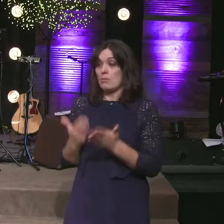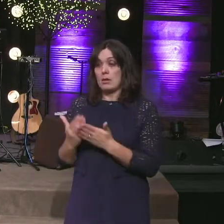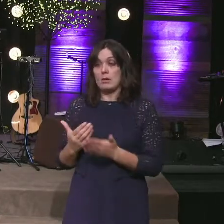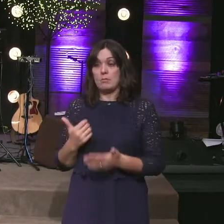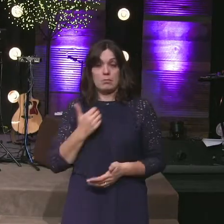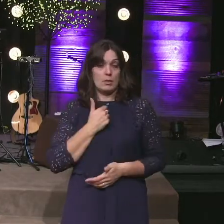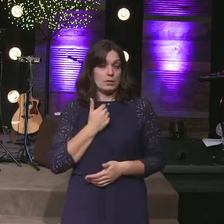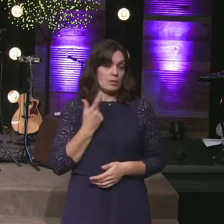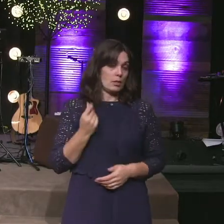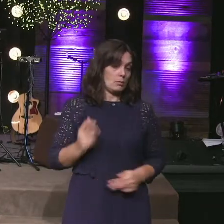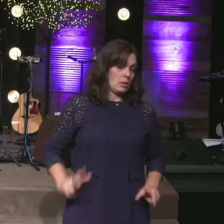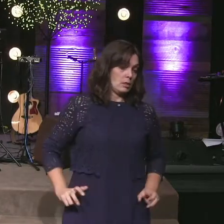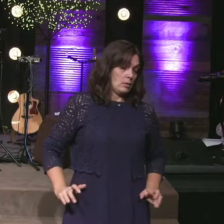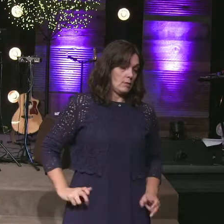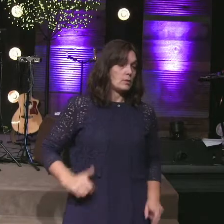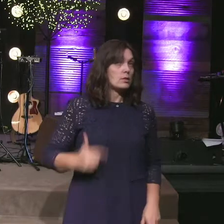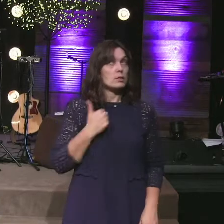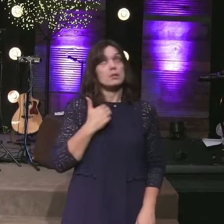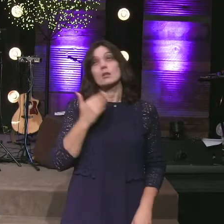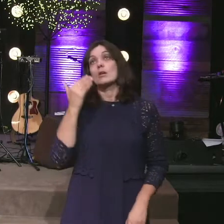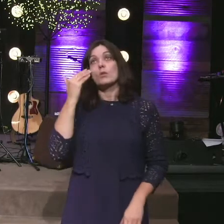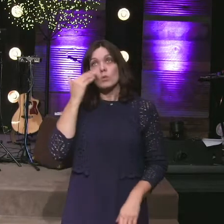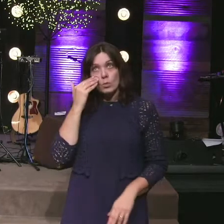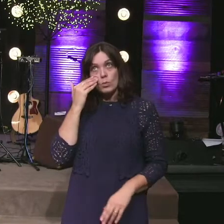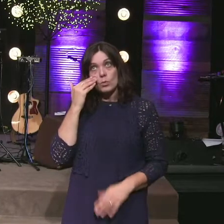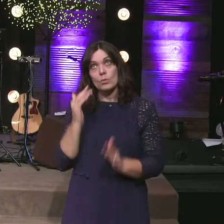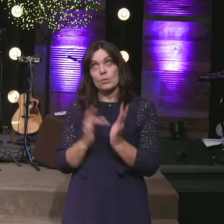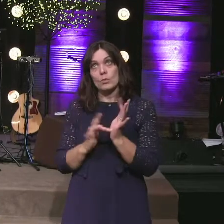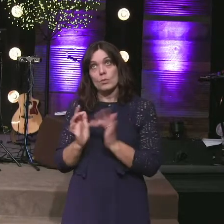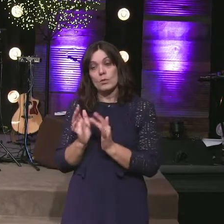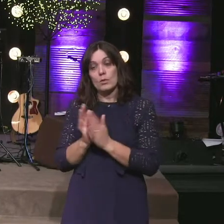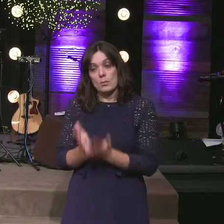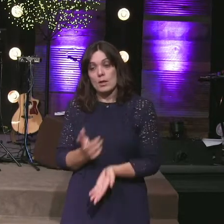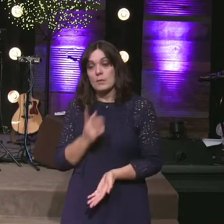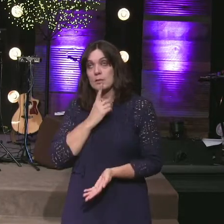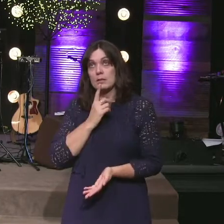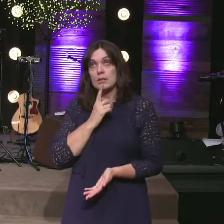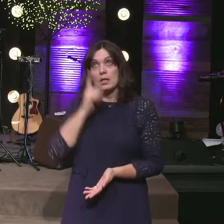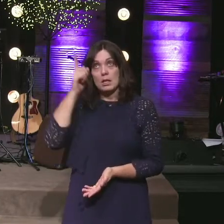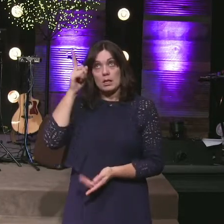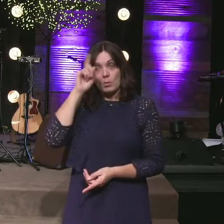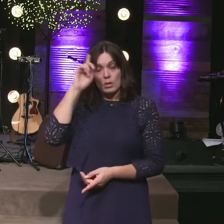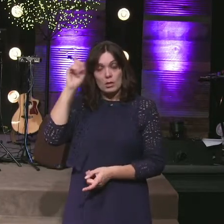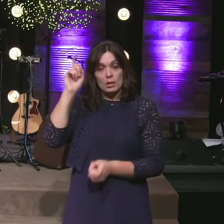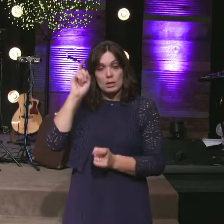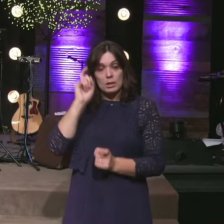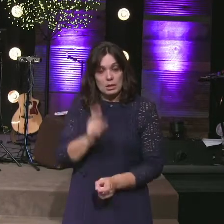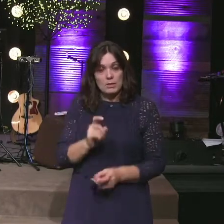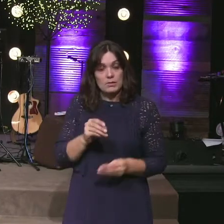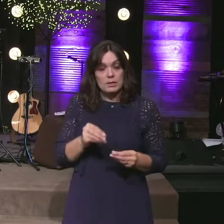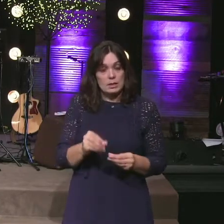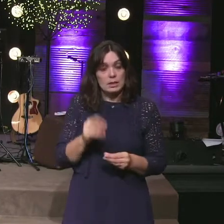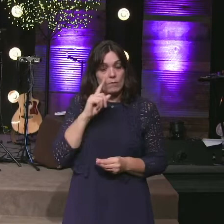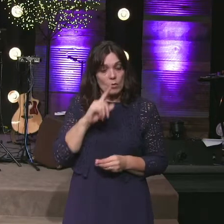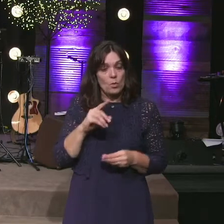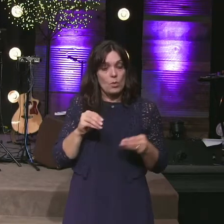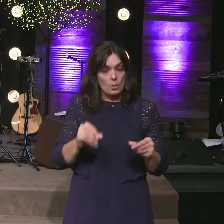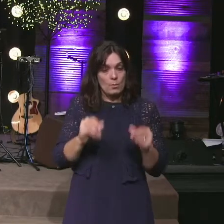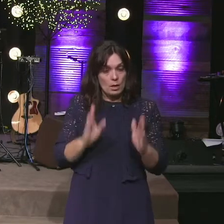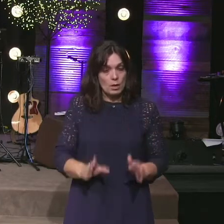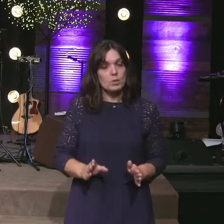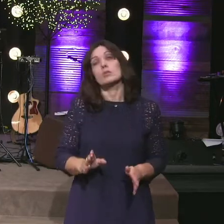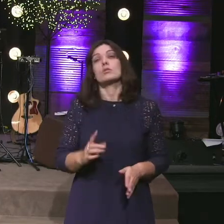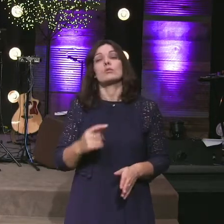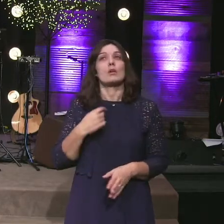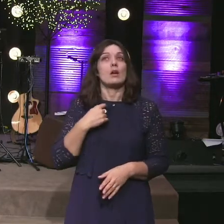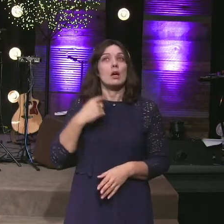selfish because I knew from the Word of God that He would give seed to the sower. And I'd heard that if he